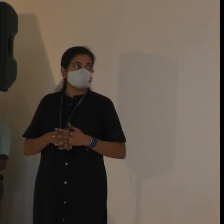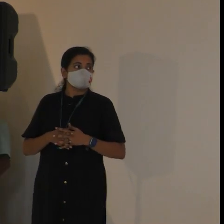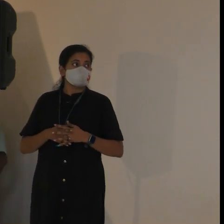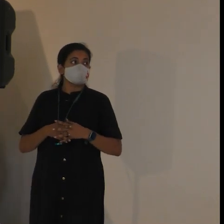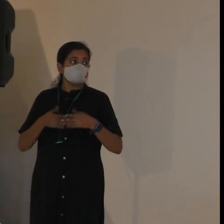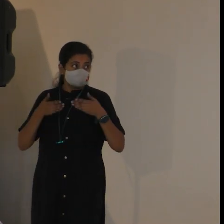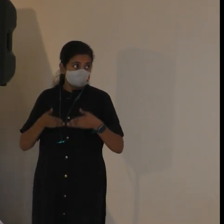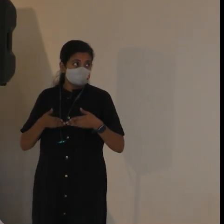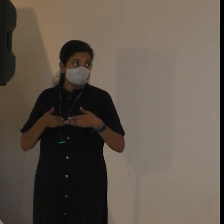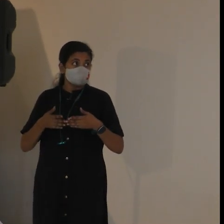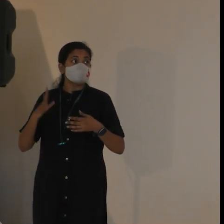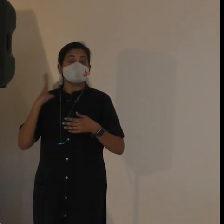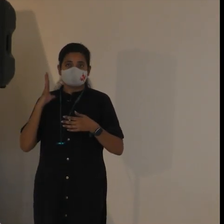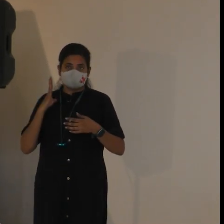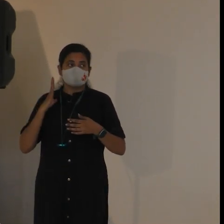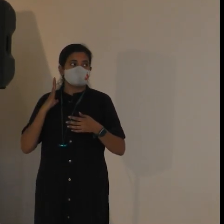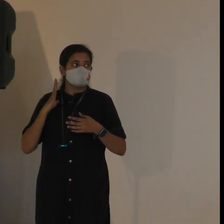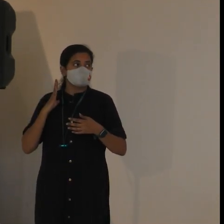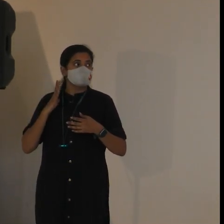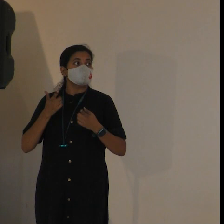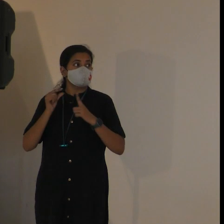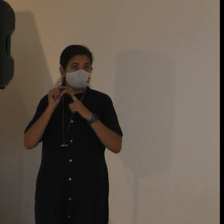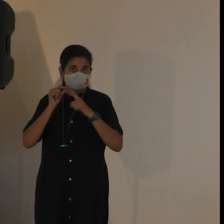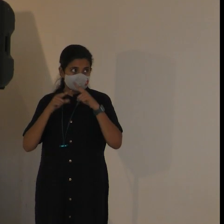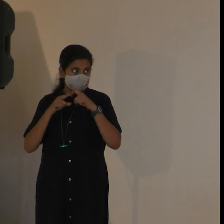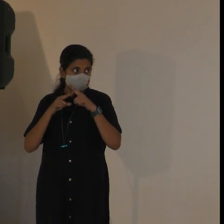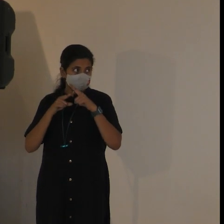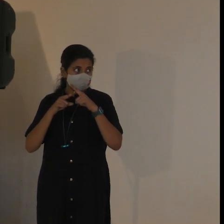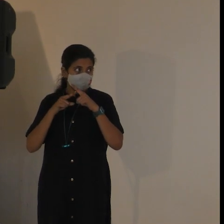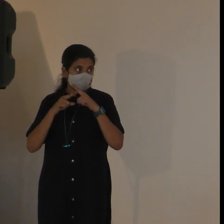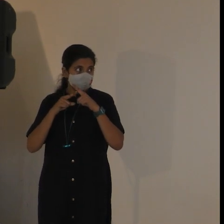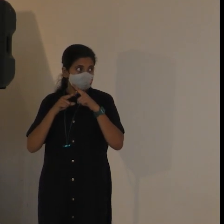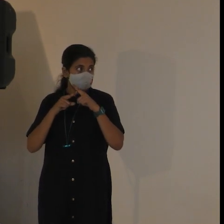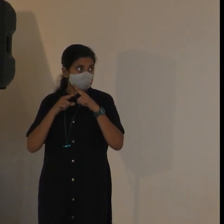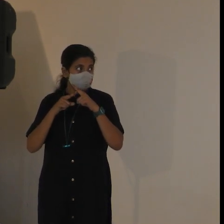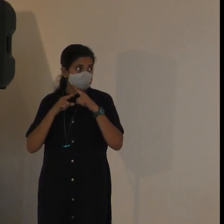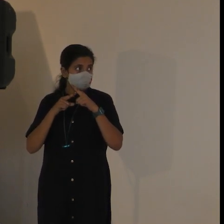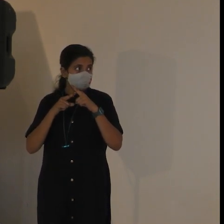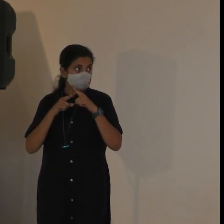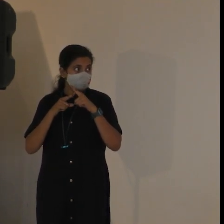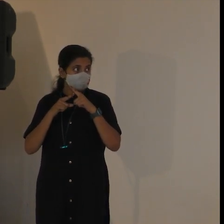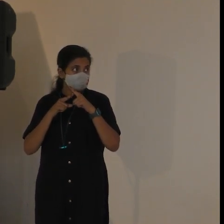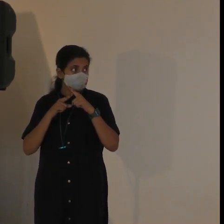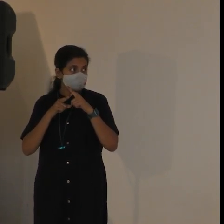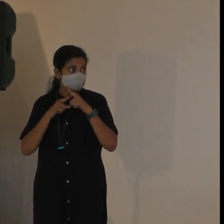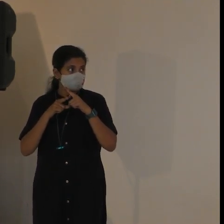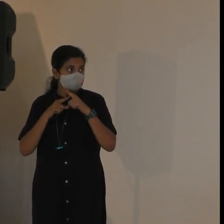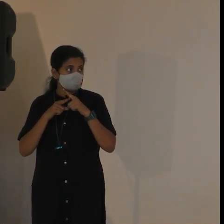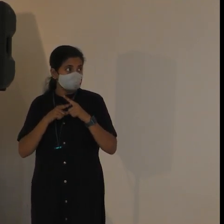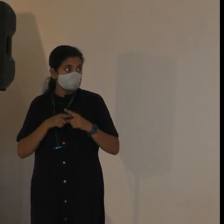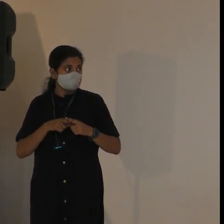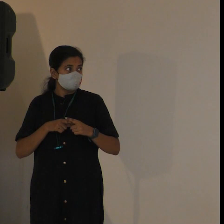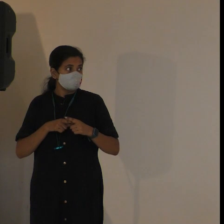We're now going to wait for the PPT to be back on to maybe the one after that. I think